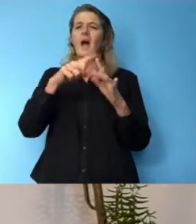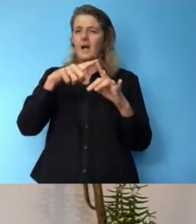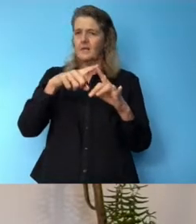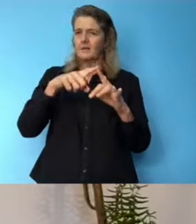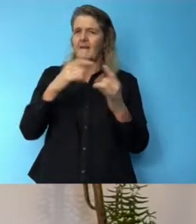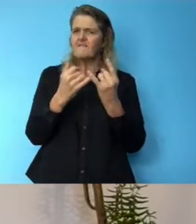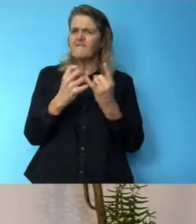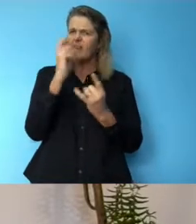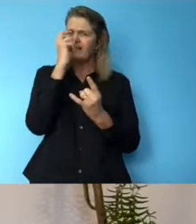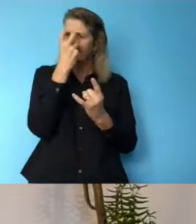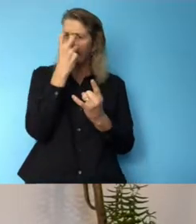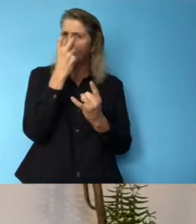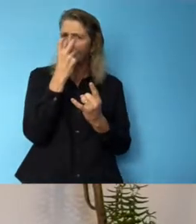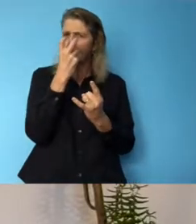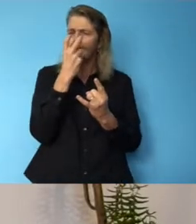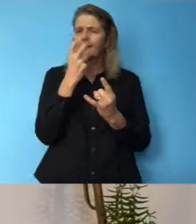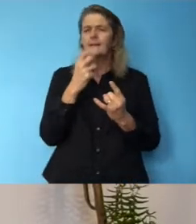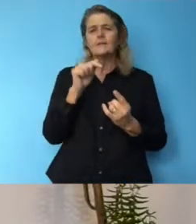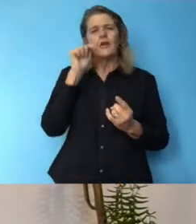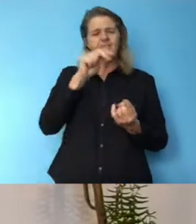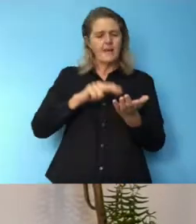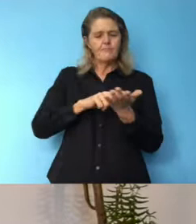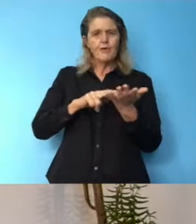So what we're going to do, we're going to put that purple,